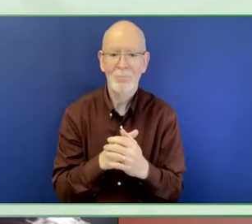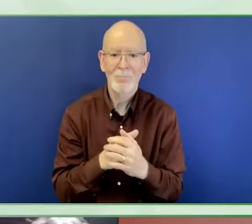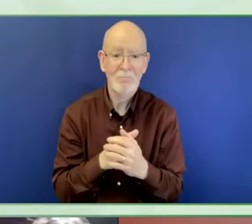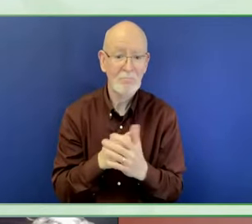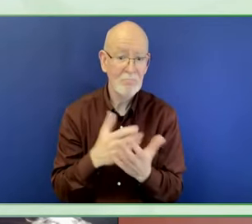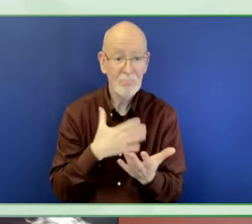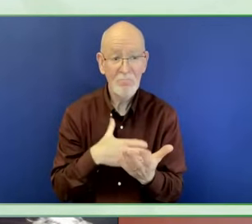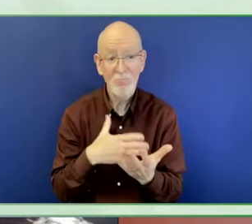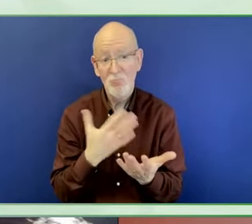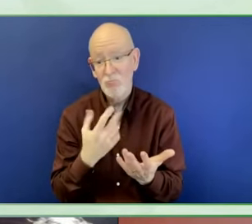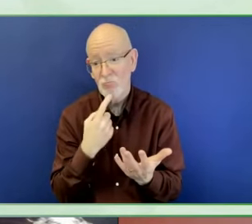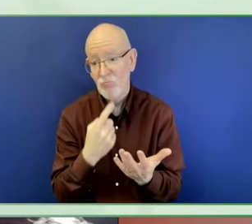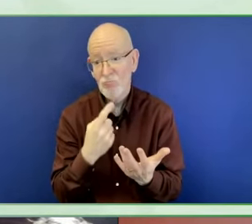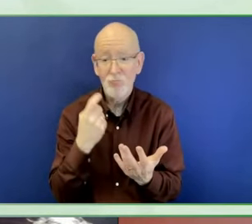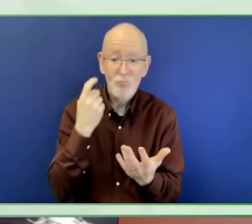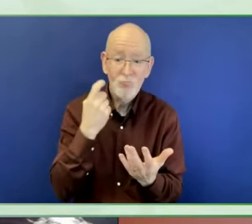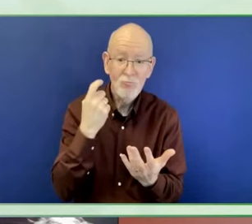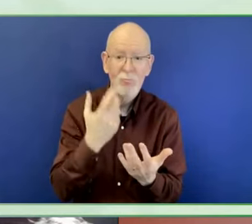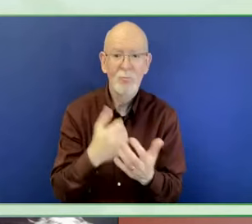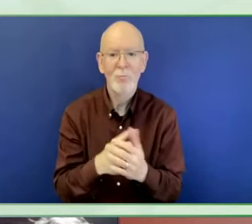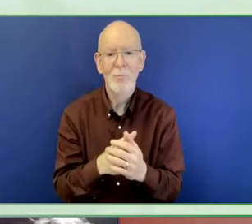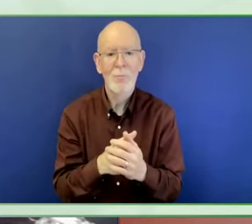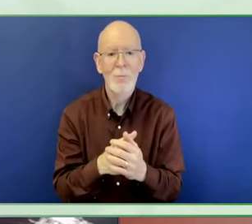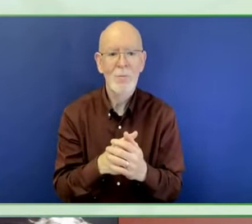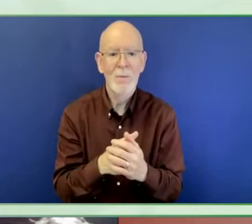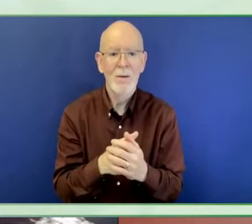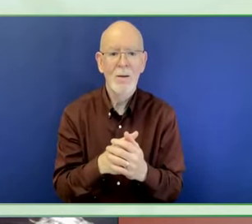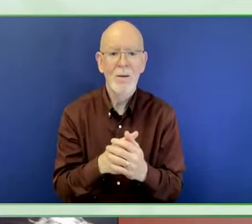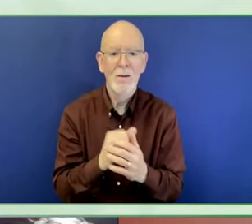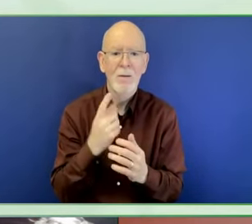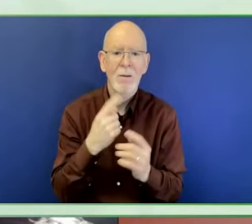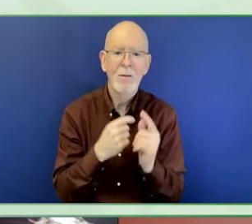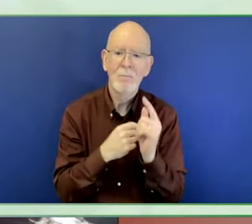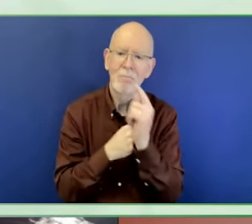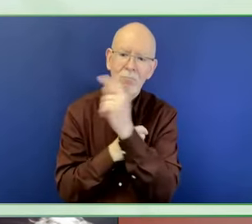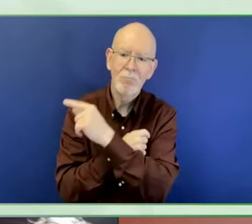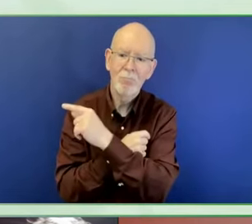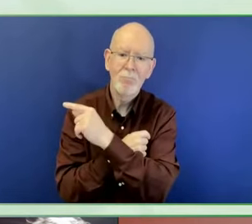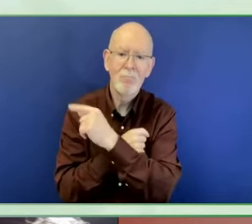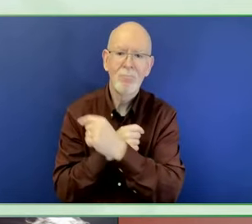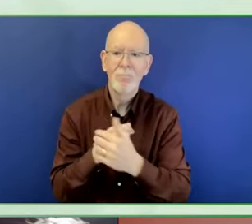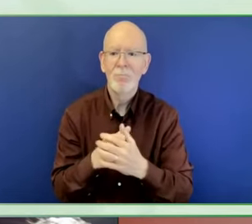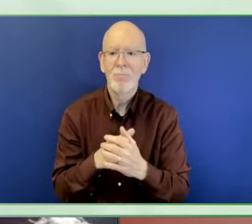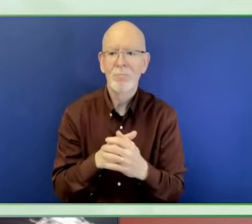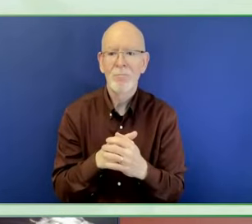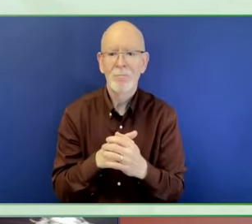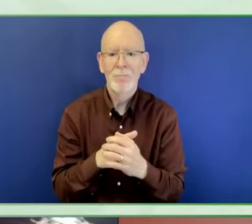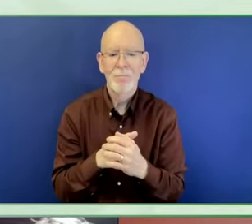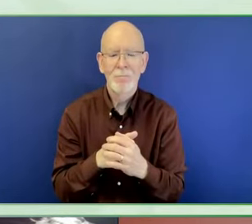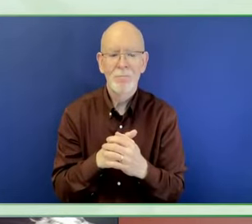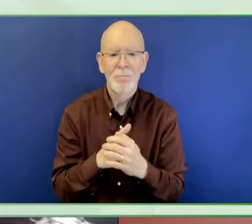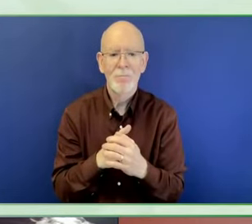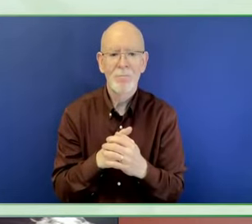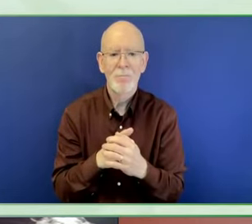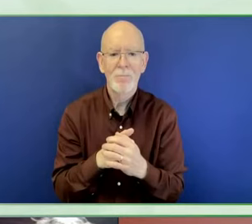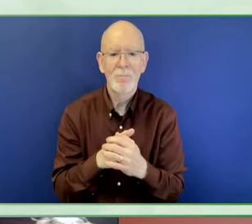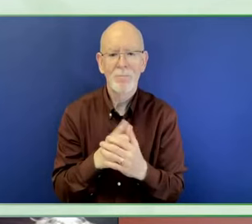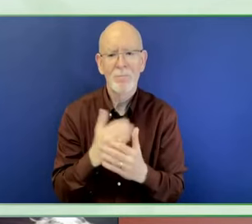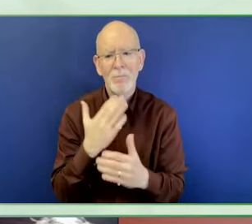I think we had all discussed this in primarily in research, as well as in putting disabled people front and